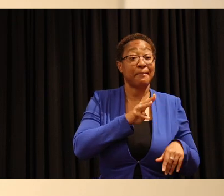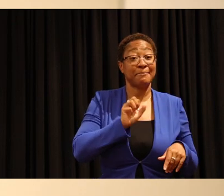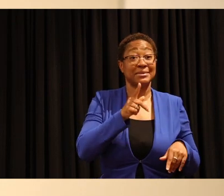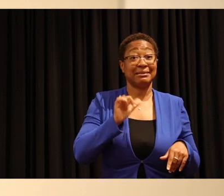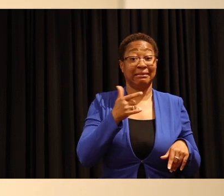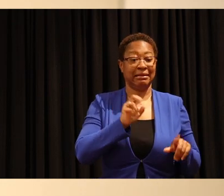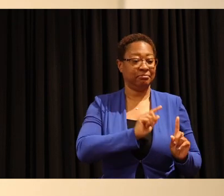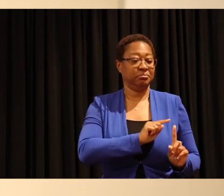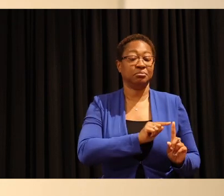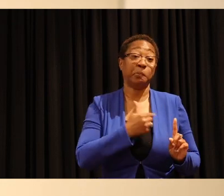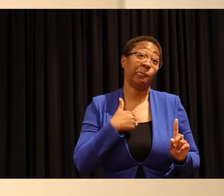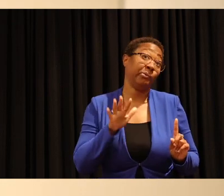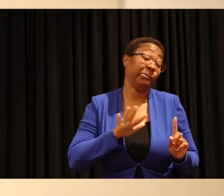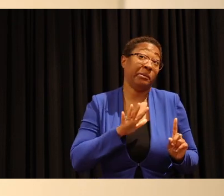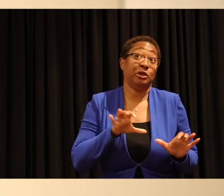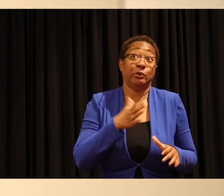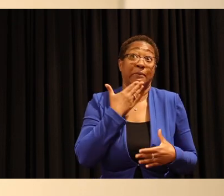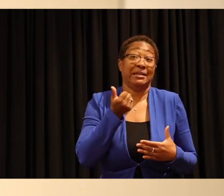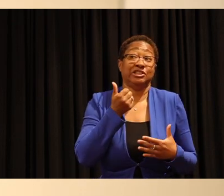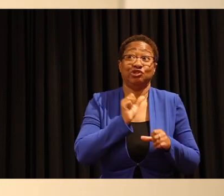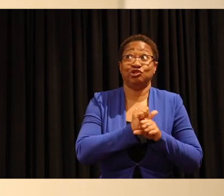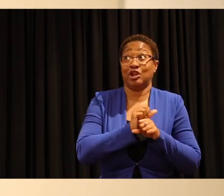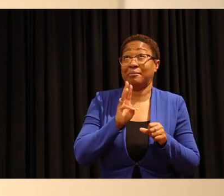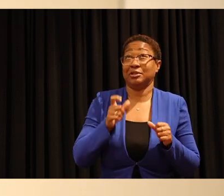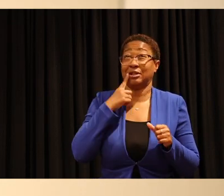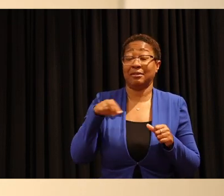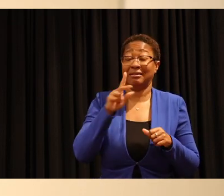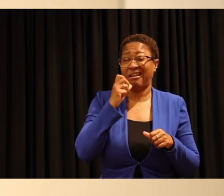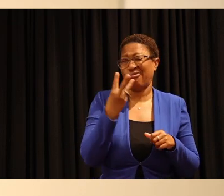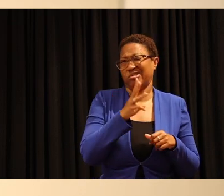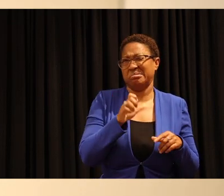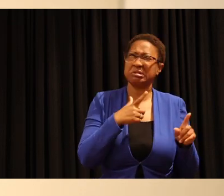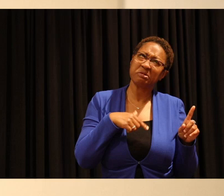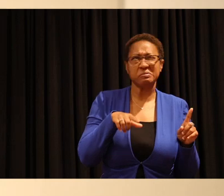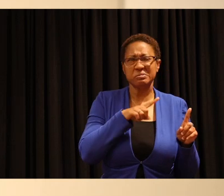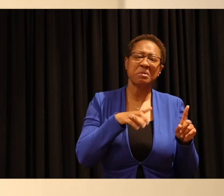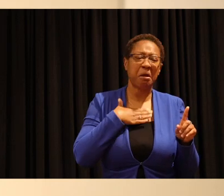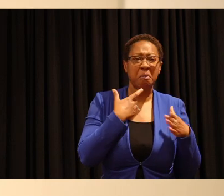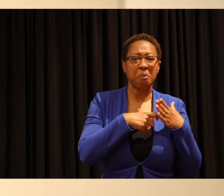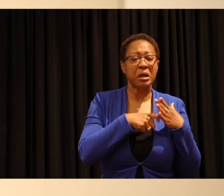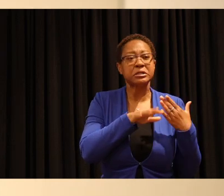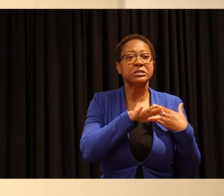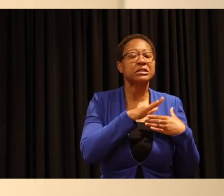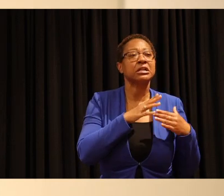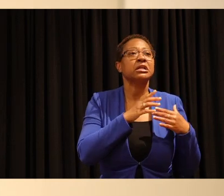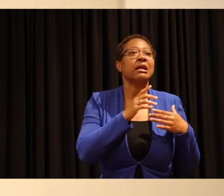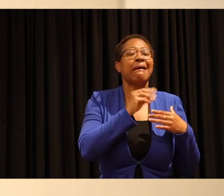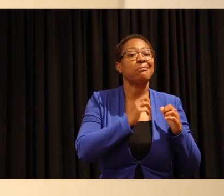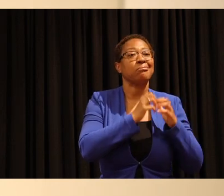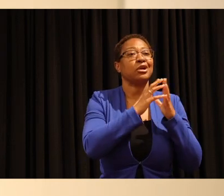Muskegon, we're probably doing the best job in Michigan, not just West Michigan. We're probably doing the best job in Michigan of